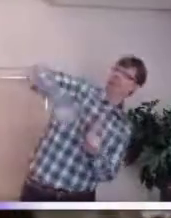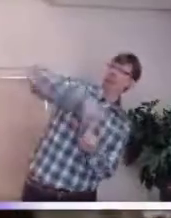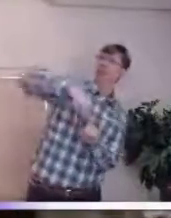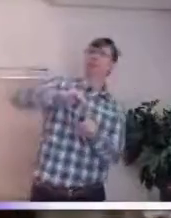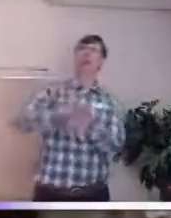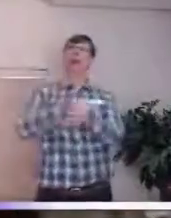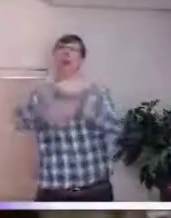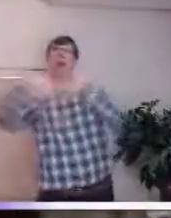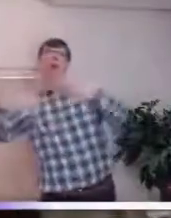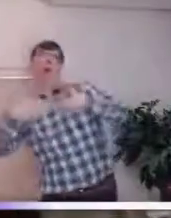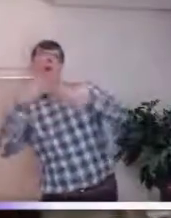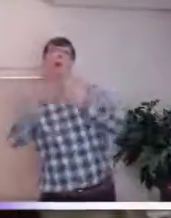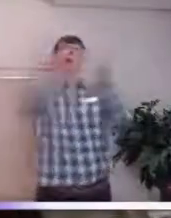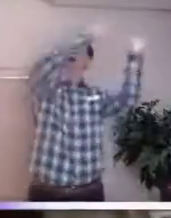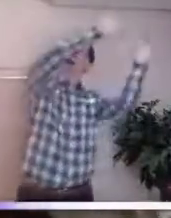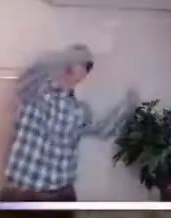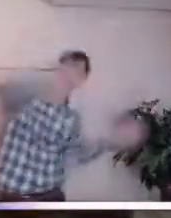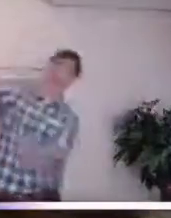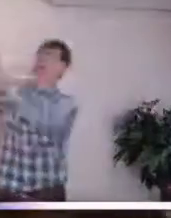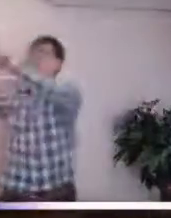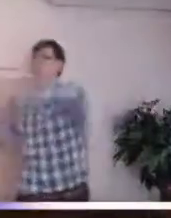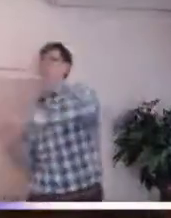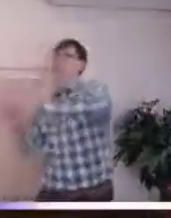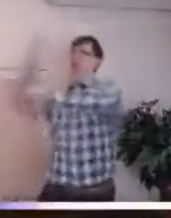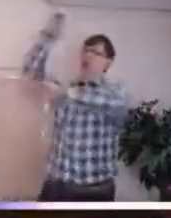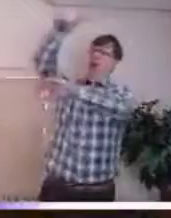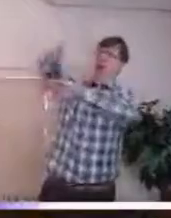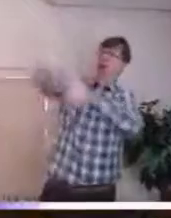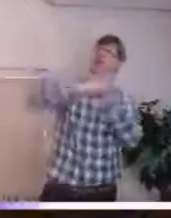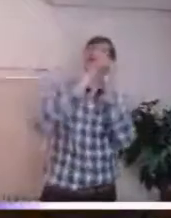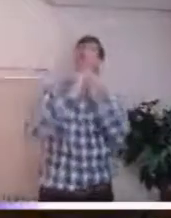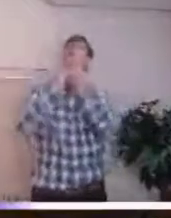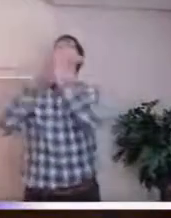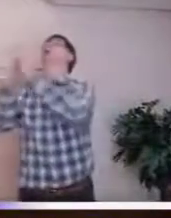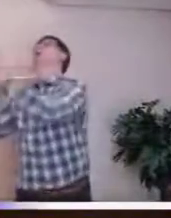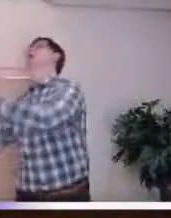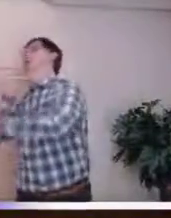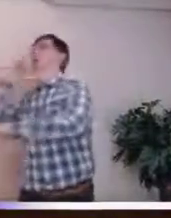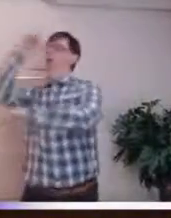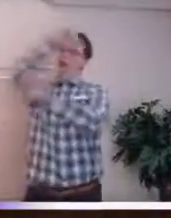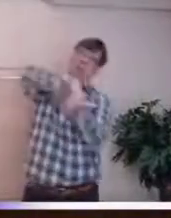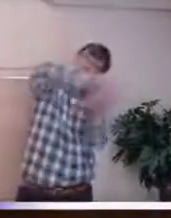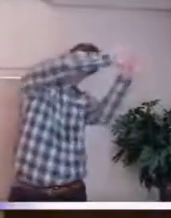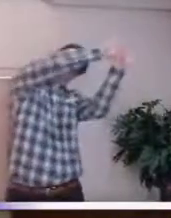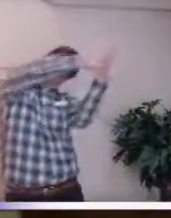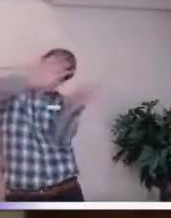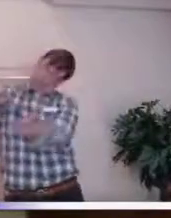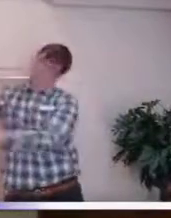snow, and the mountains were covered in snow, or the hills. And